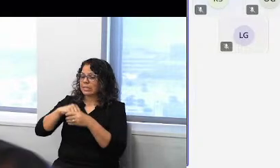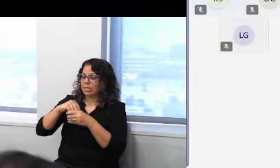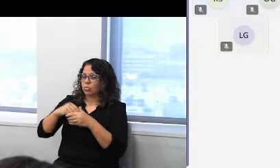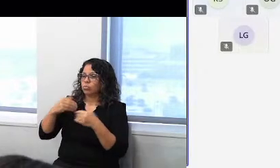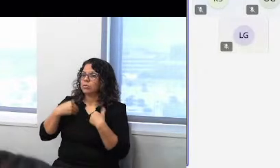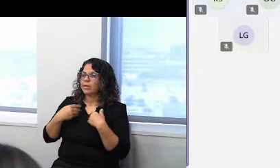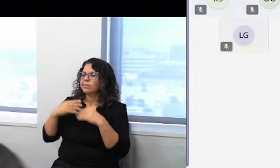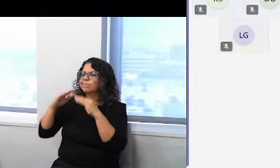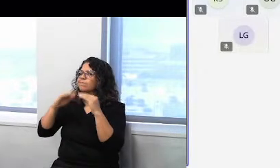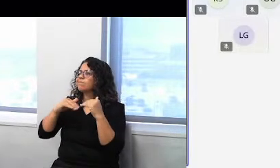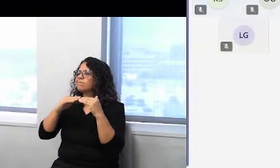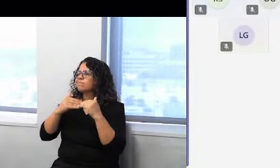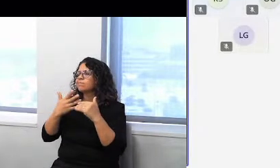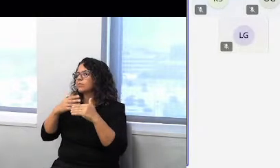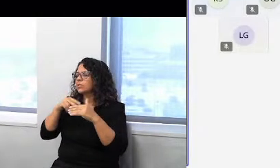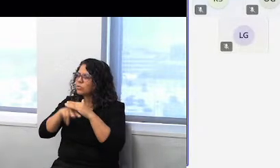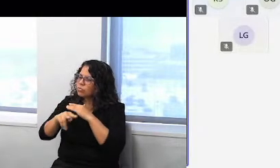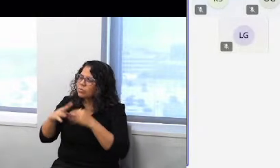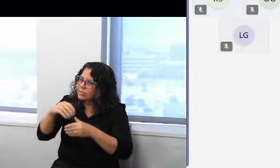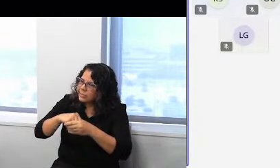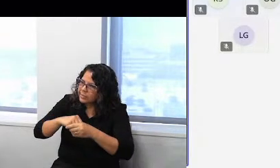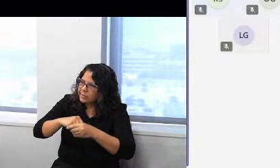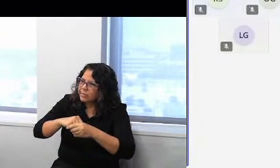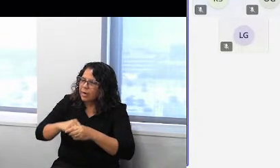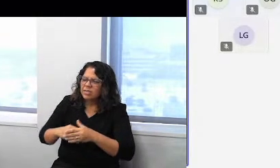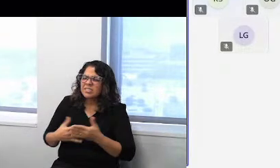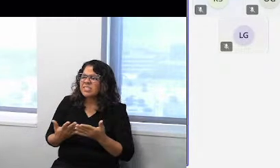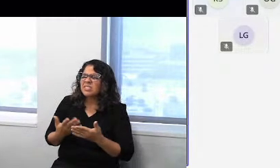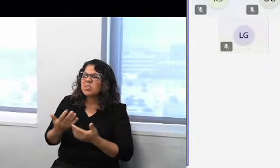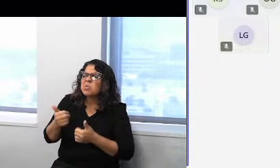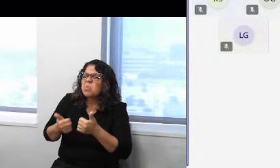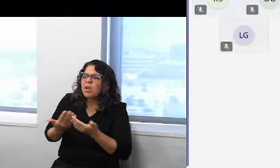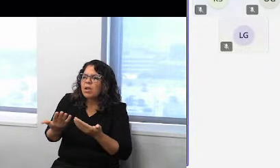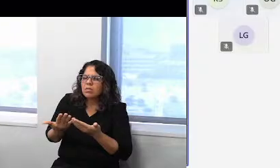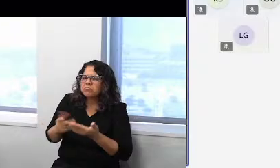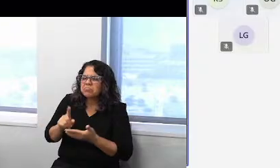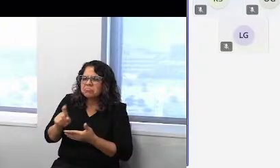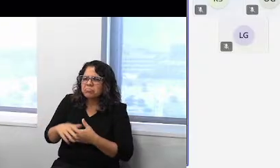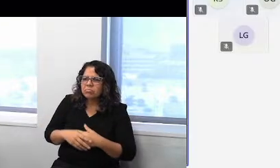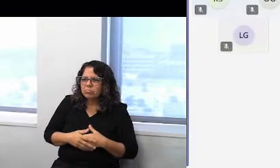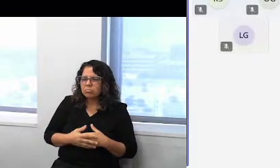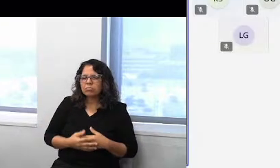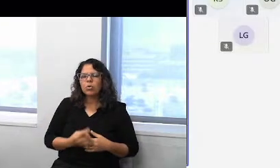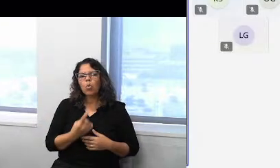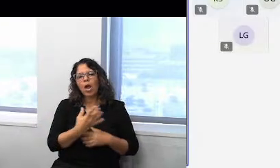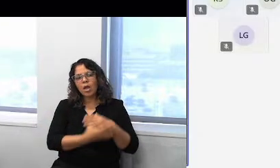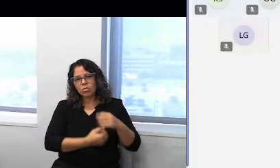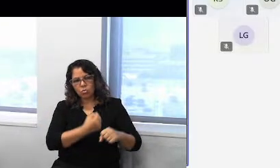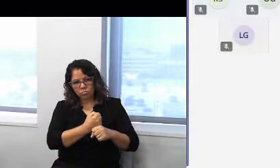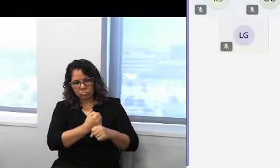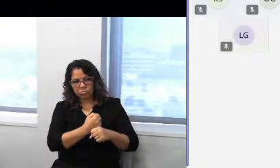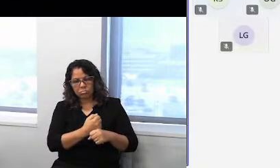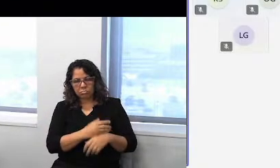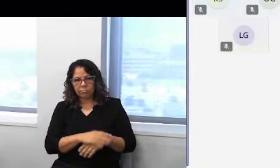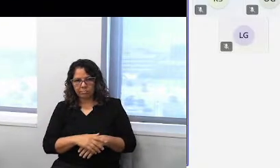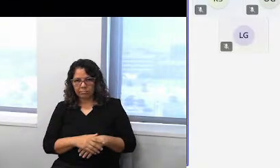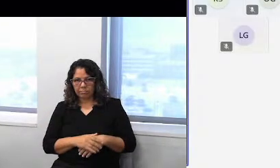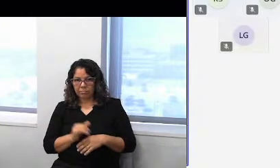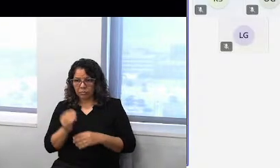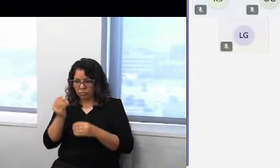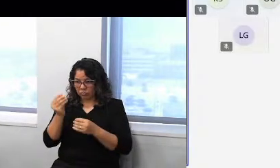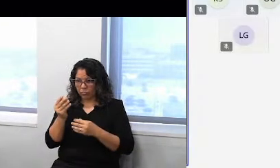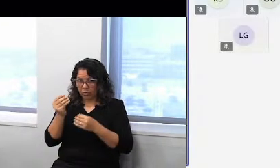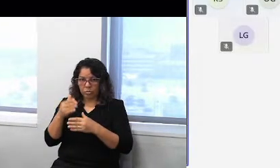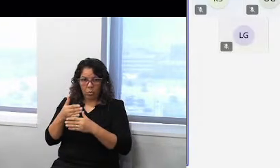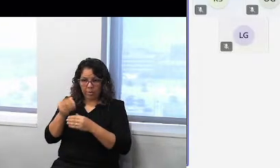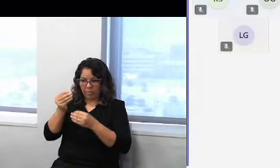what is that internal expectation? Within a year, and that's what I said, within a year, right after Within a we're year. done with receiving that information, I expect that to be fully completed. So